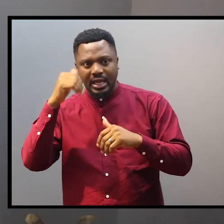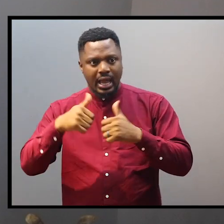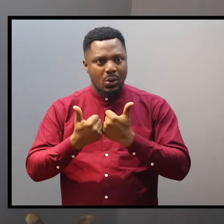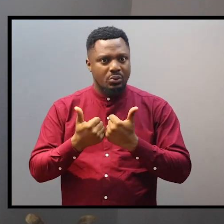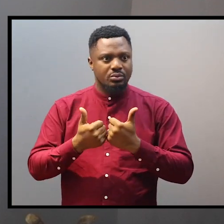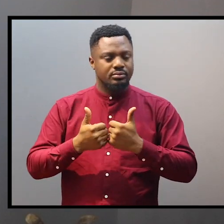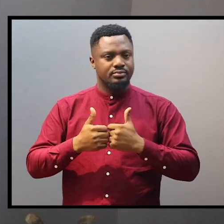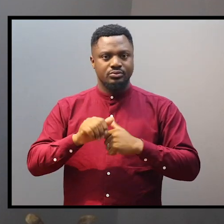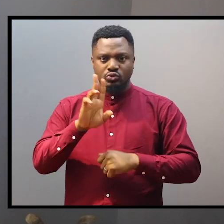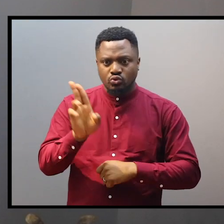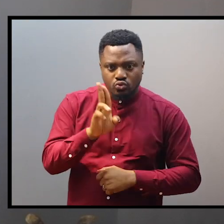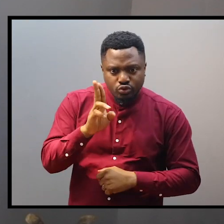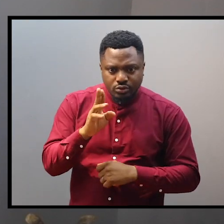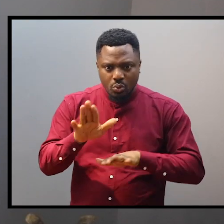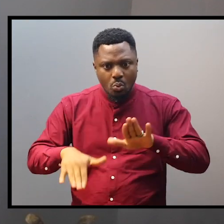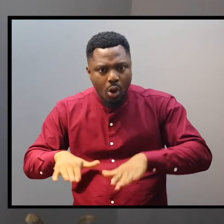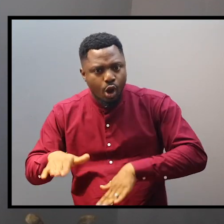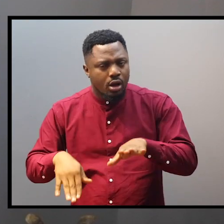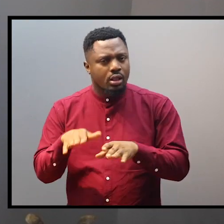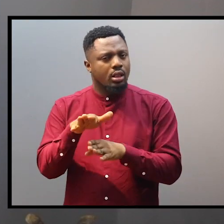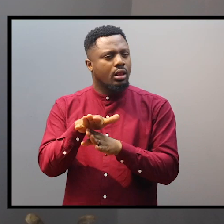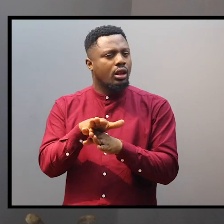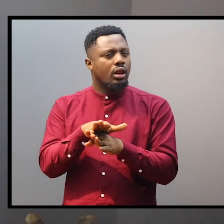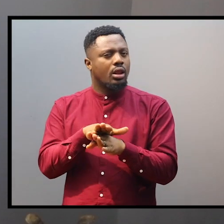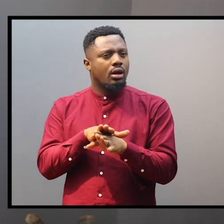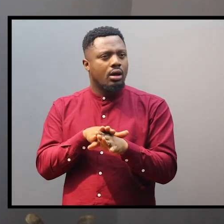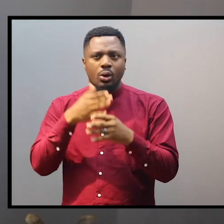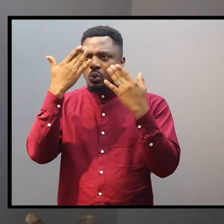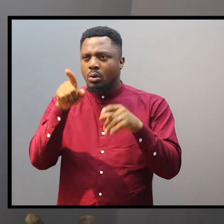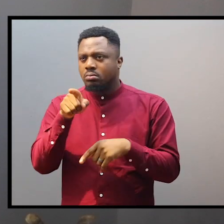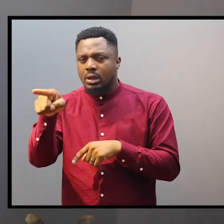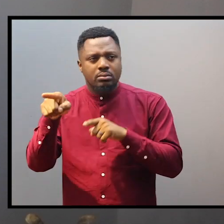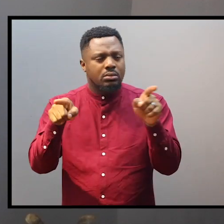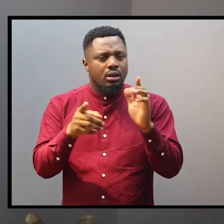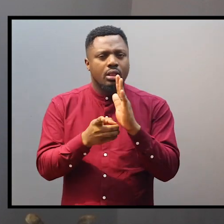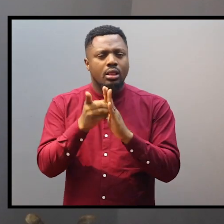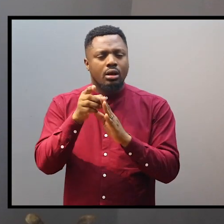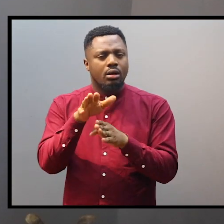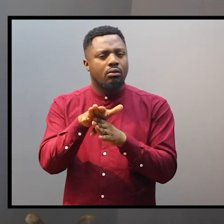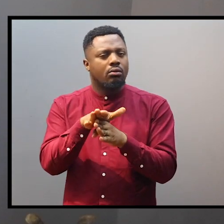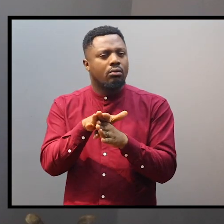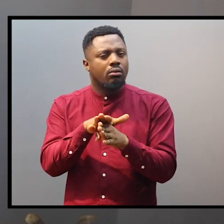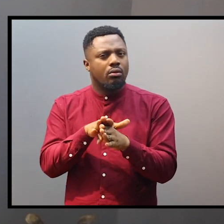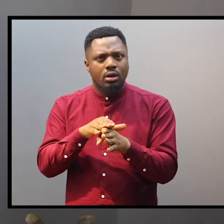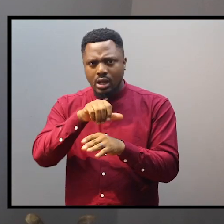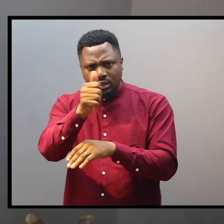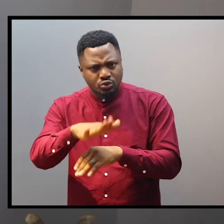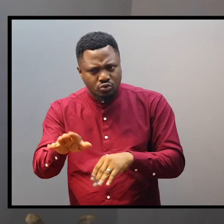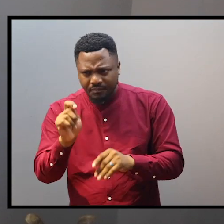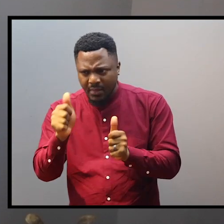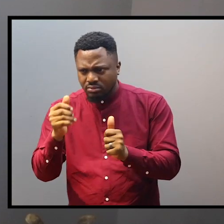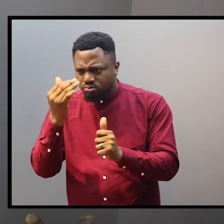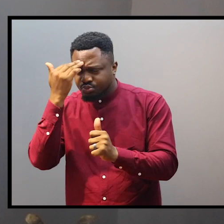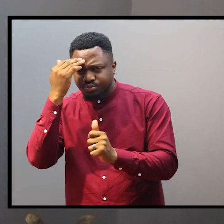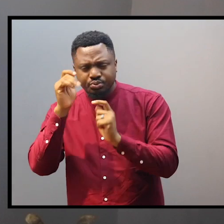their ability to move and walk and point, they are not developing like children their age. And